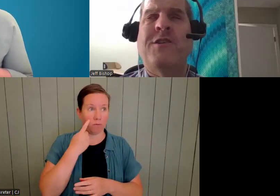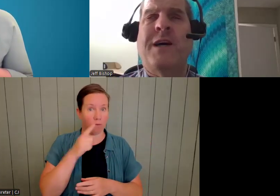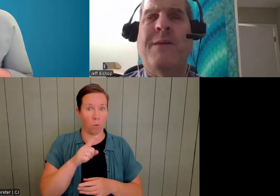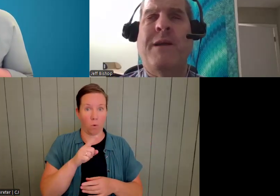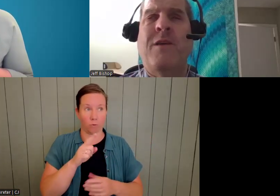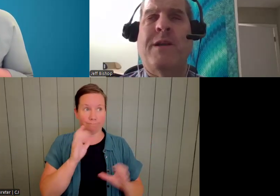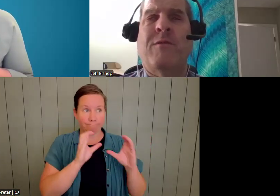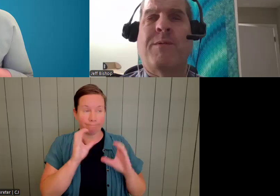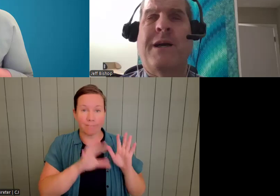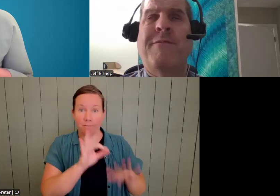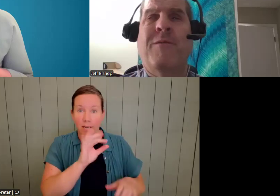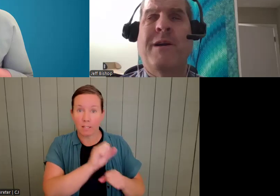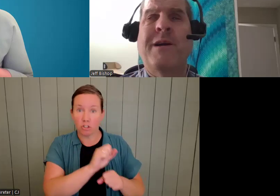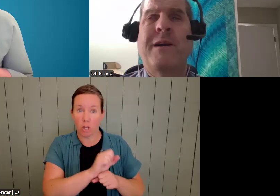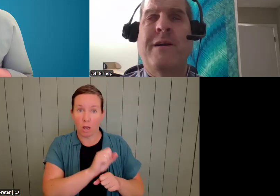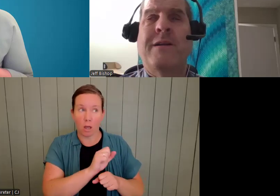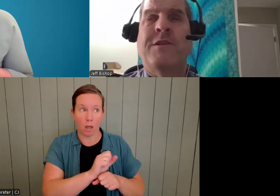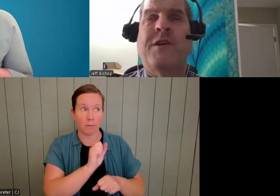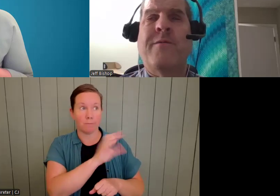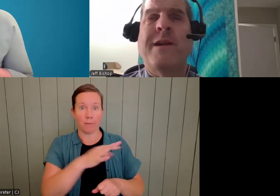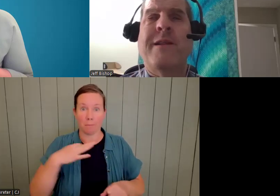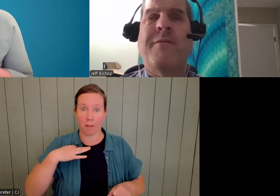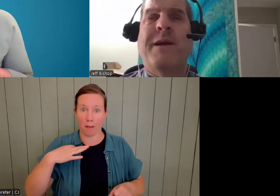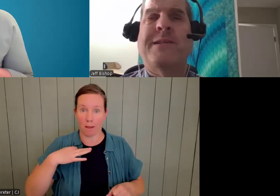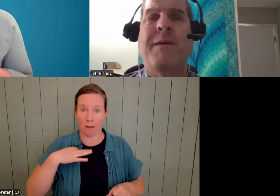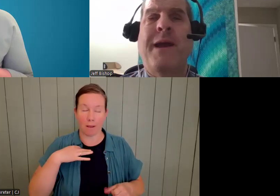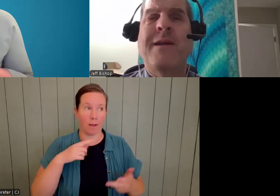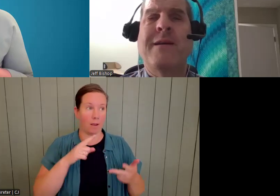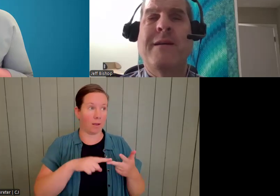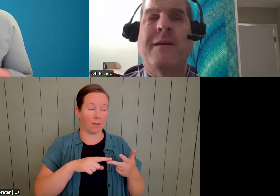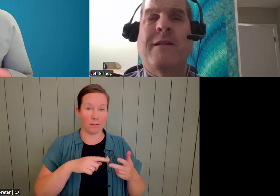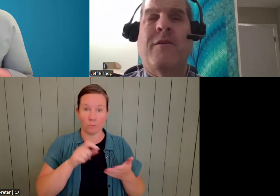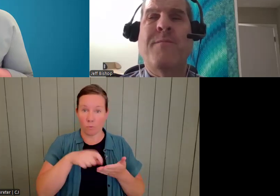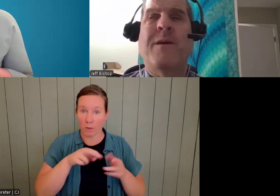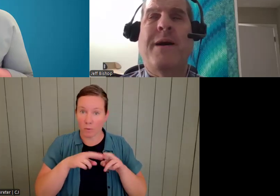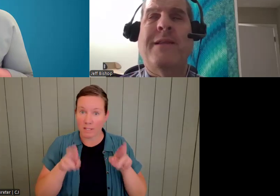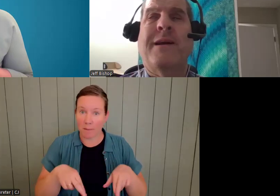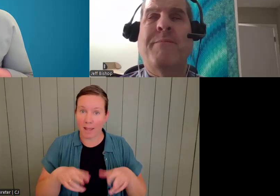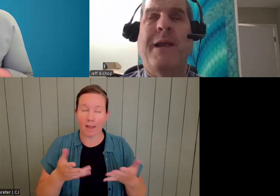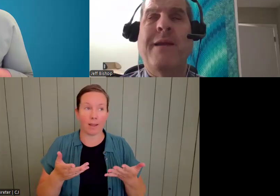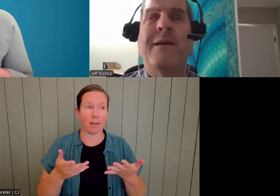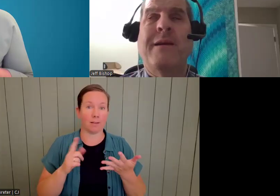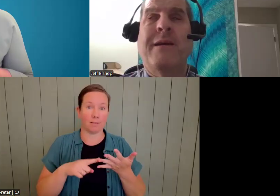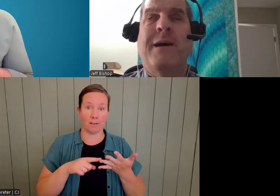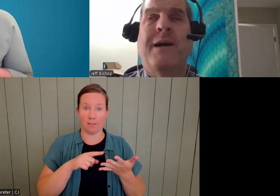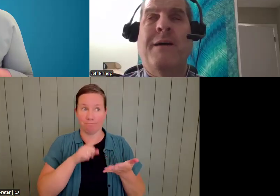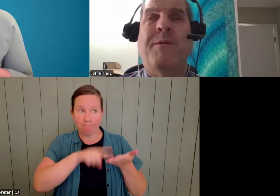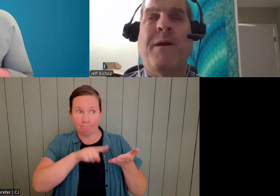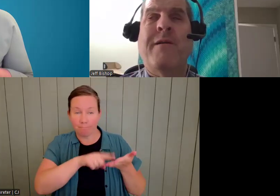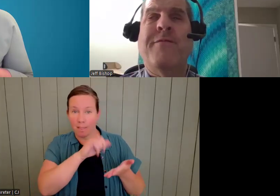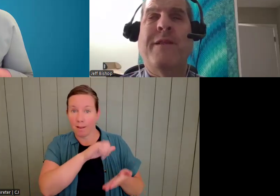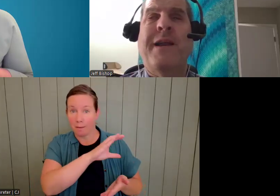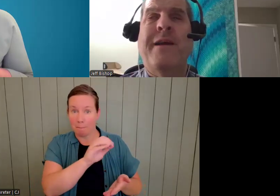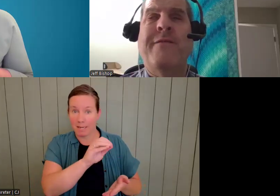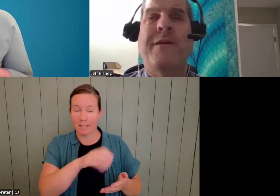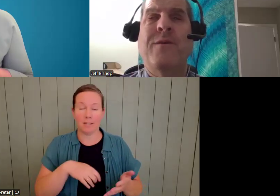finding that job that you want to apply for, generating that resume, learning more about the company,